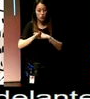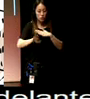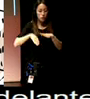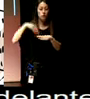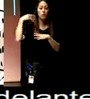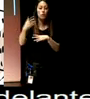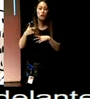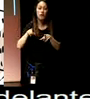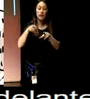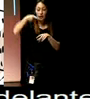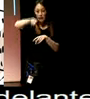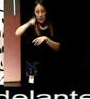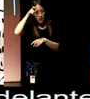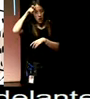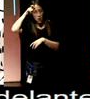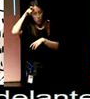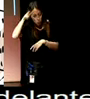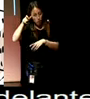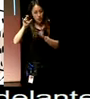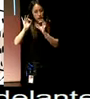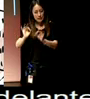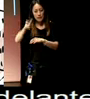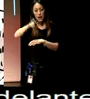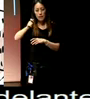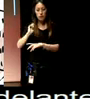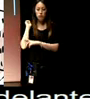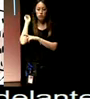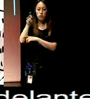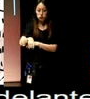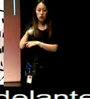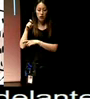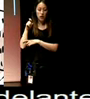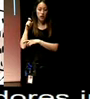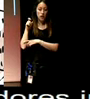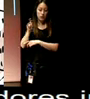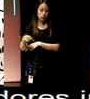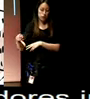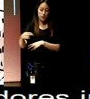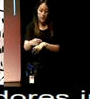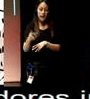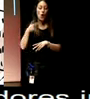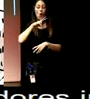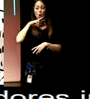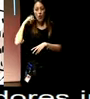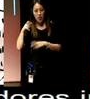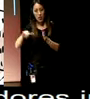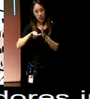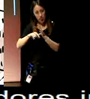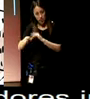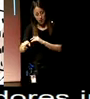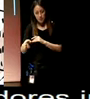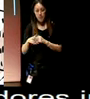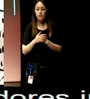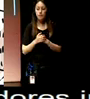time, and it's on the shore of the Sea of Galilee. Two of the disciples were from